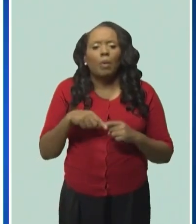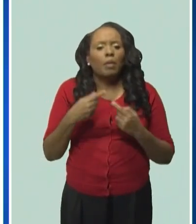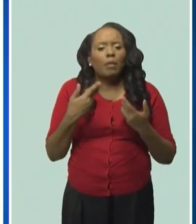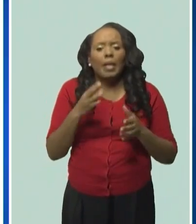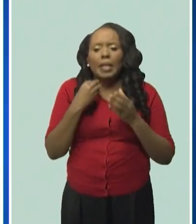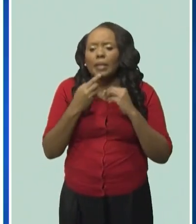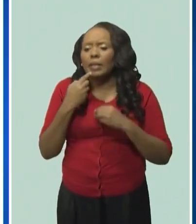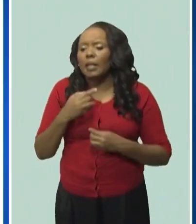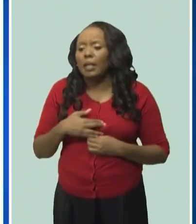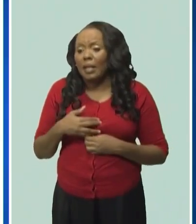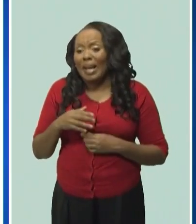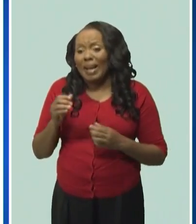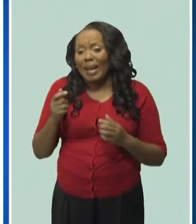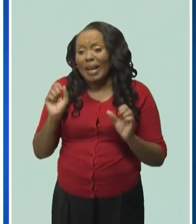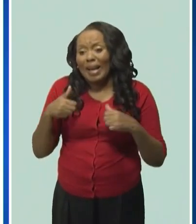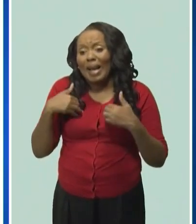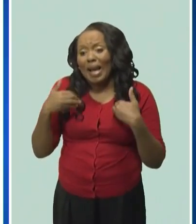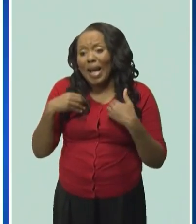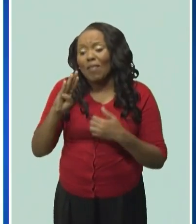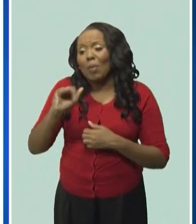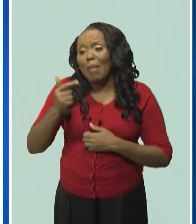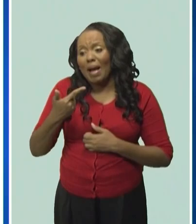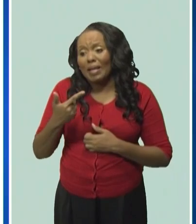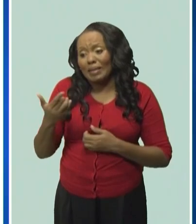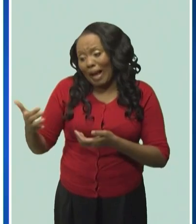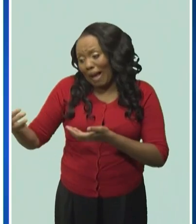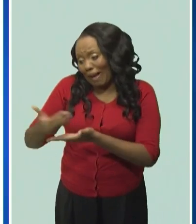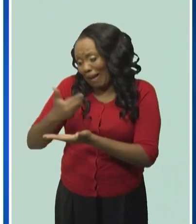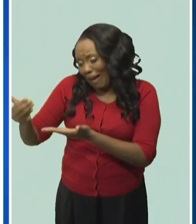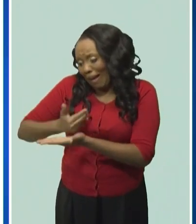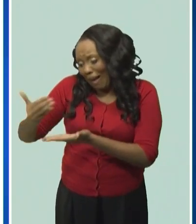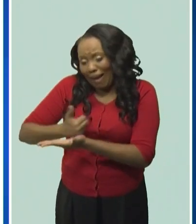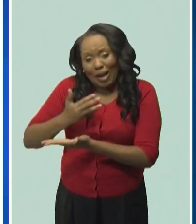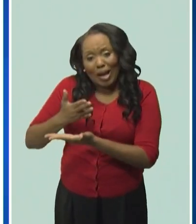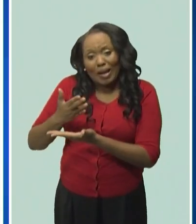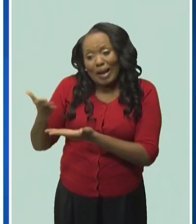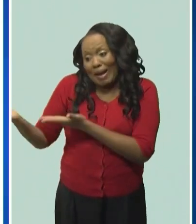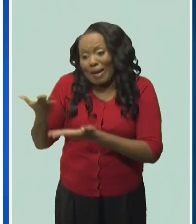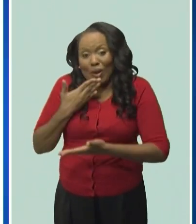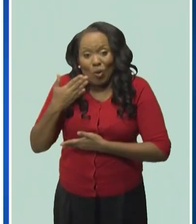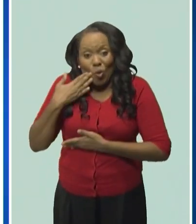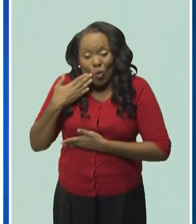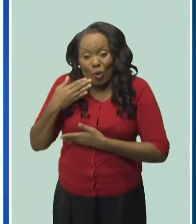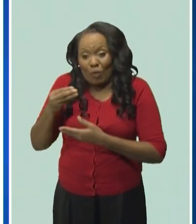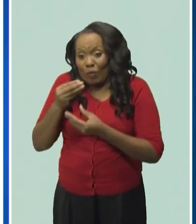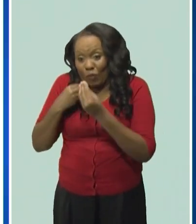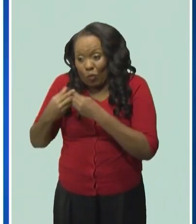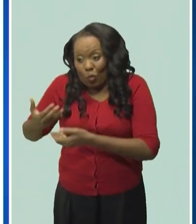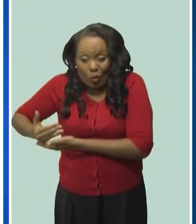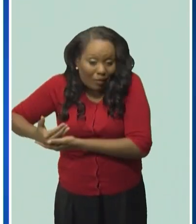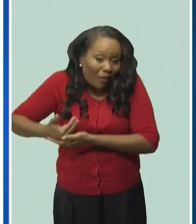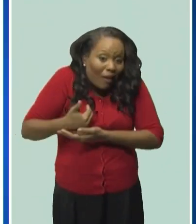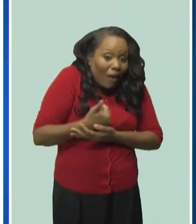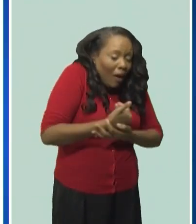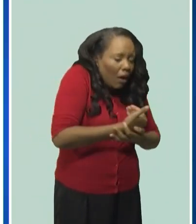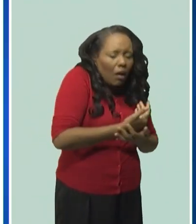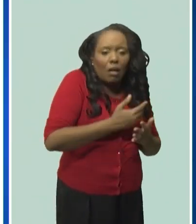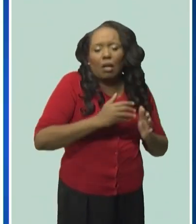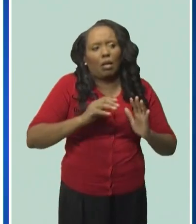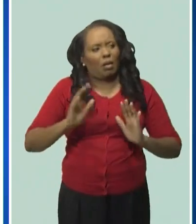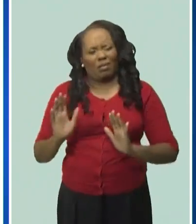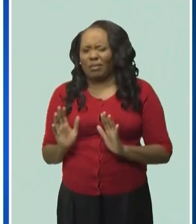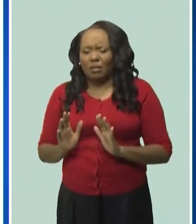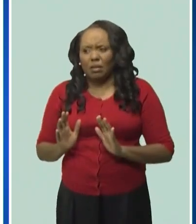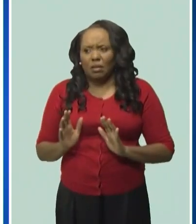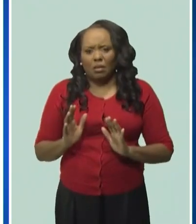go out. And that is important that they know how to use the right cutlery. We have found students who come here, and remember